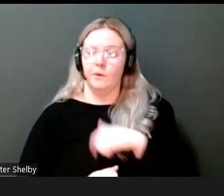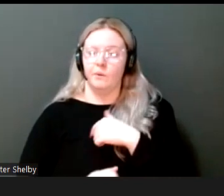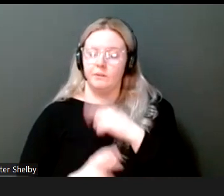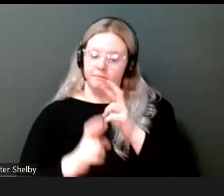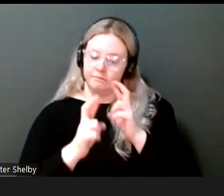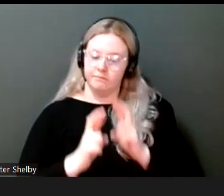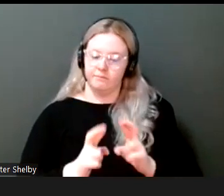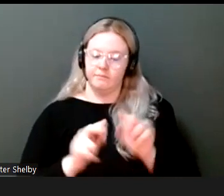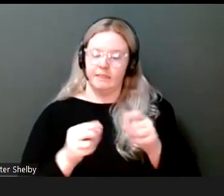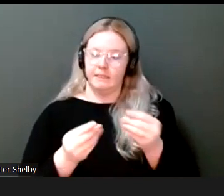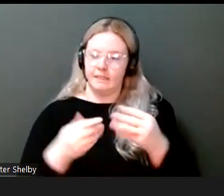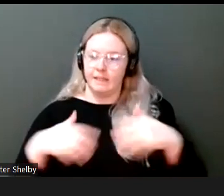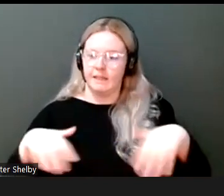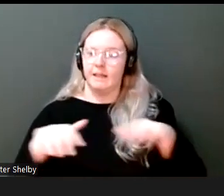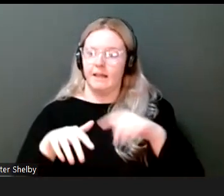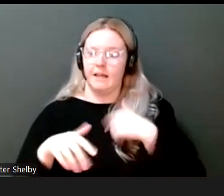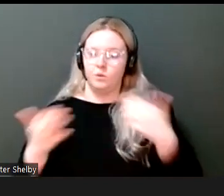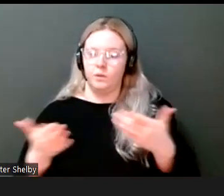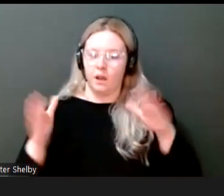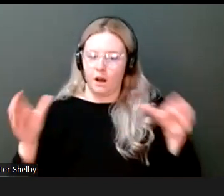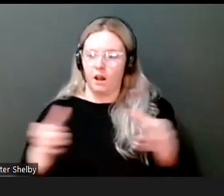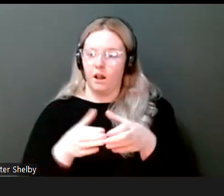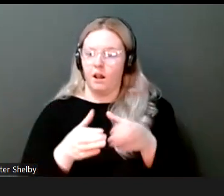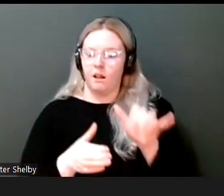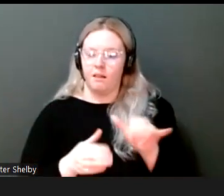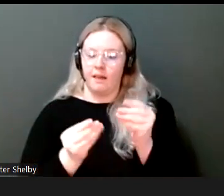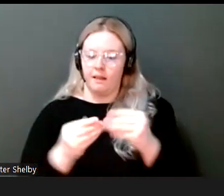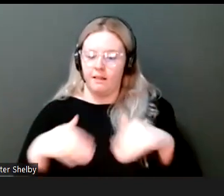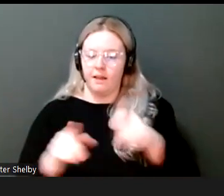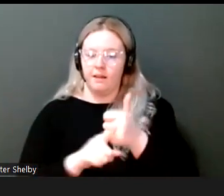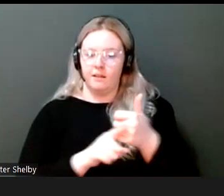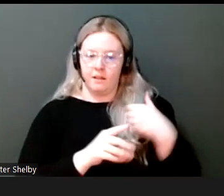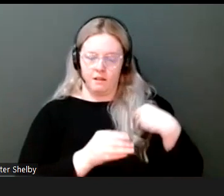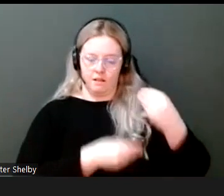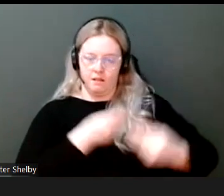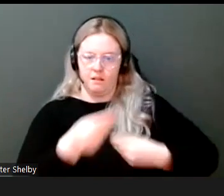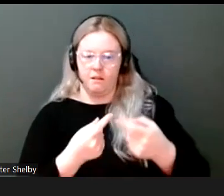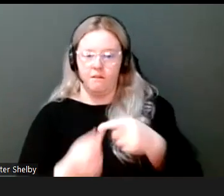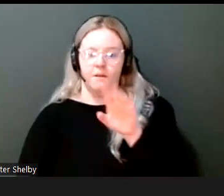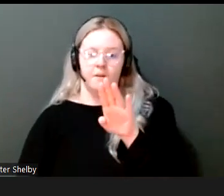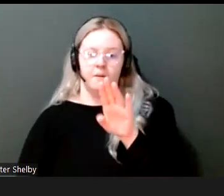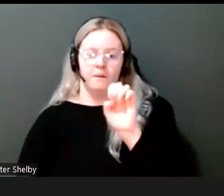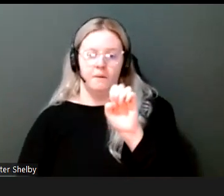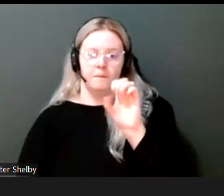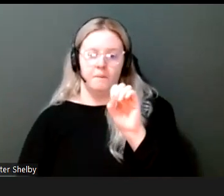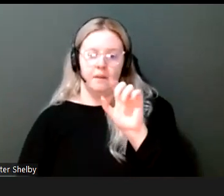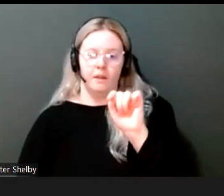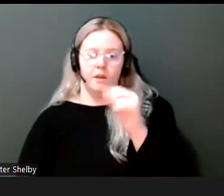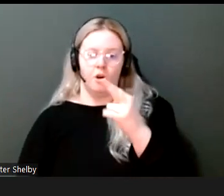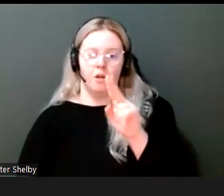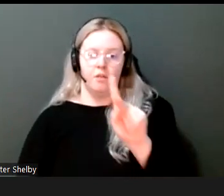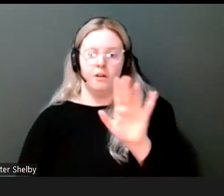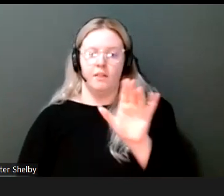on which we gather as the ancestral homelands of the Beothuk, whose culture has now been